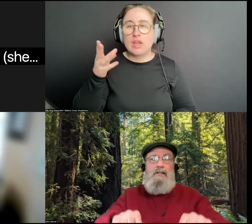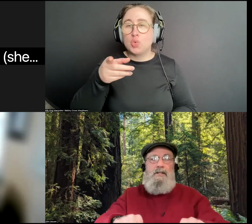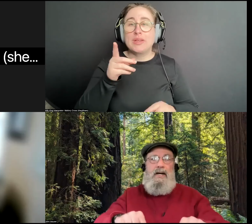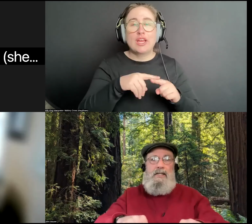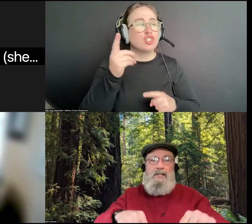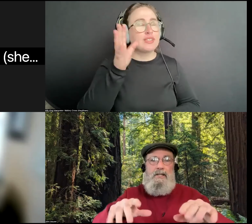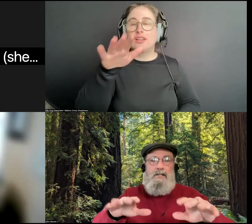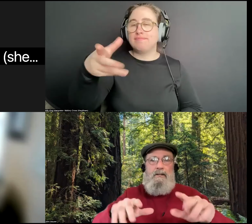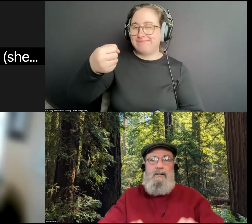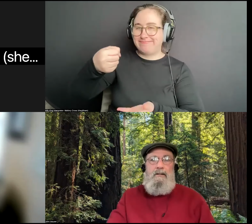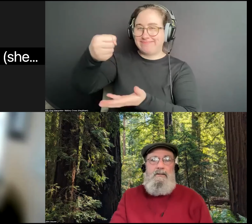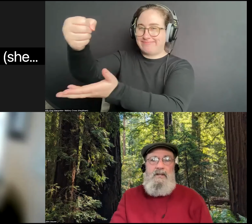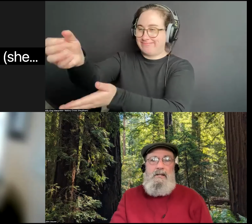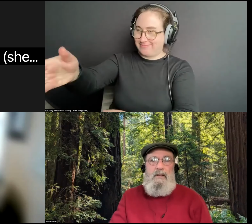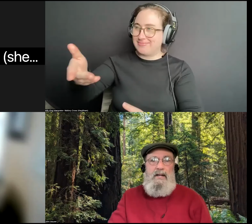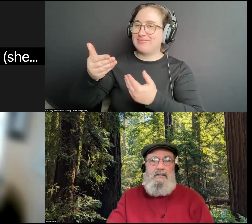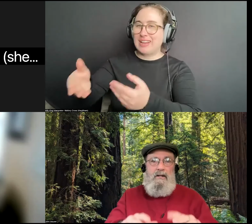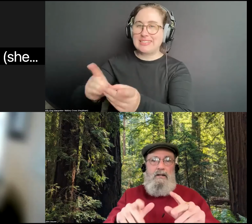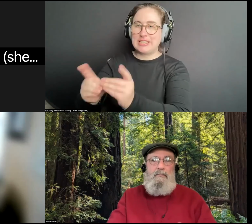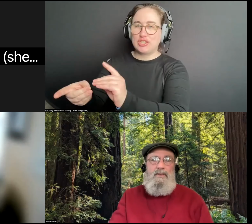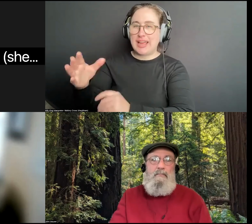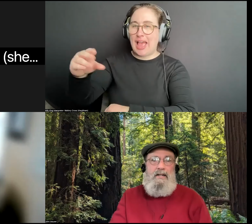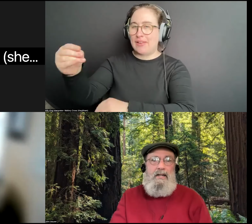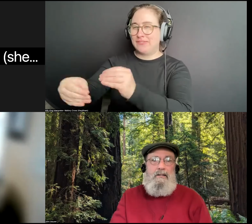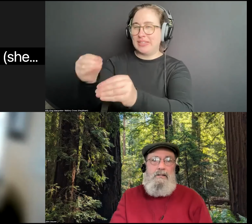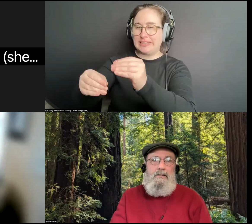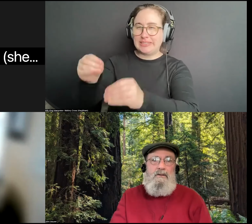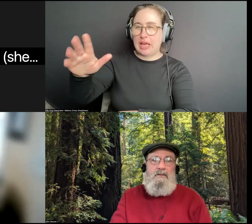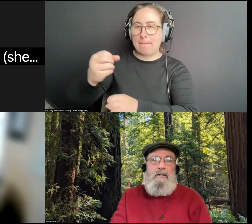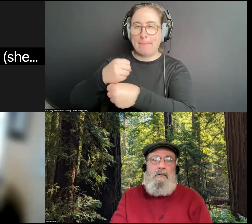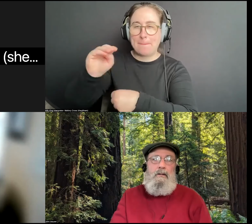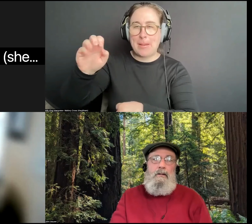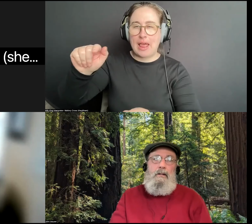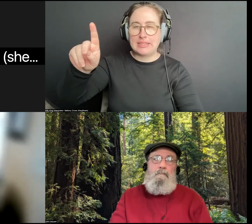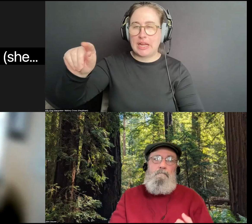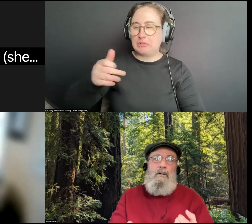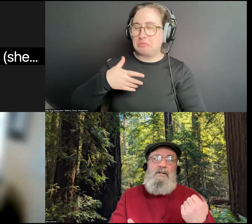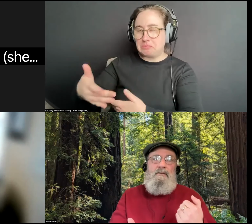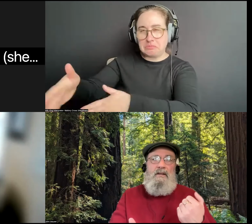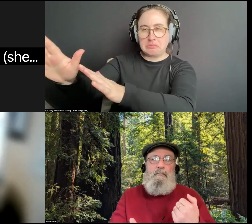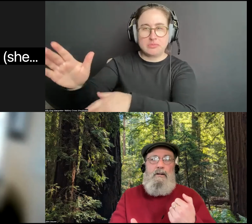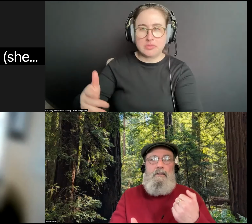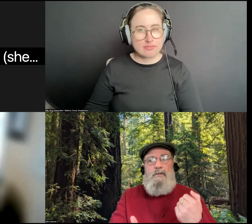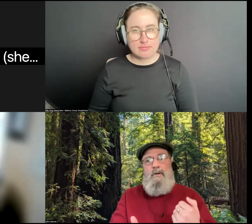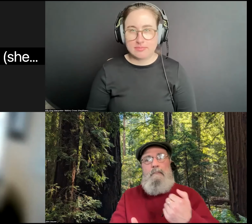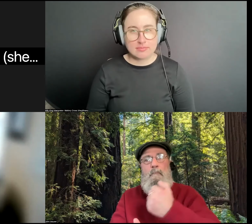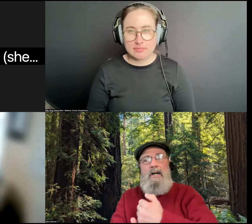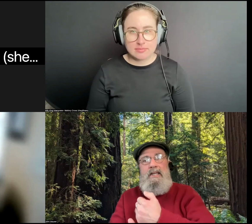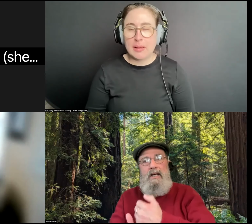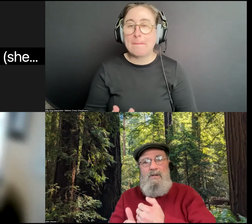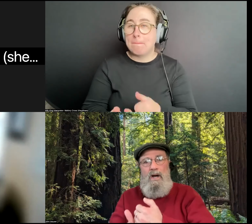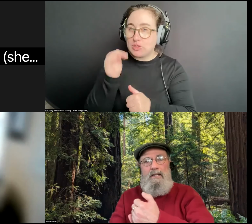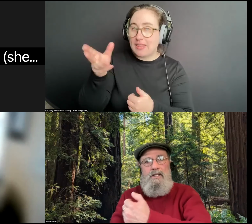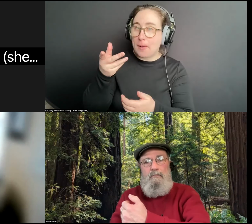please digitize this and fix up the meta, you know, come up with the metadata sort of thing. Most of their partners bring